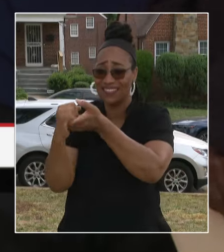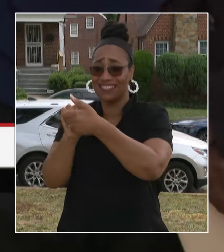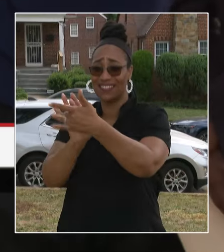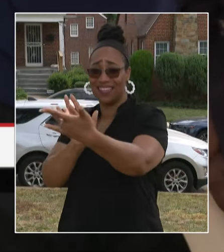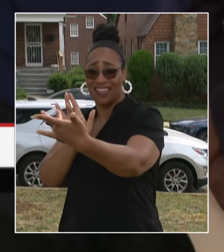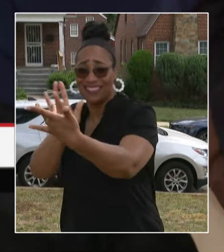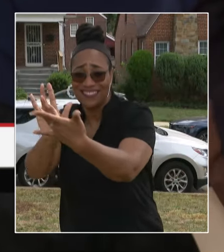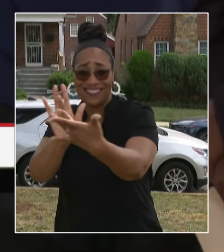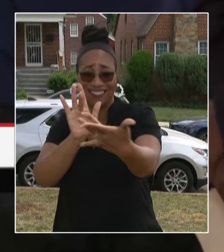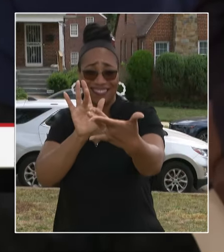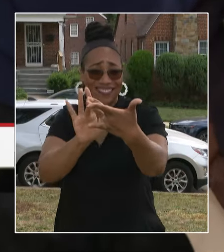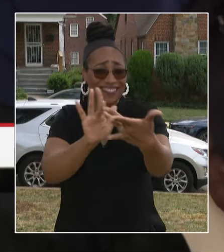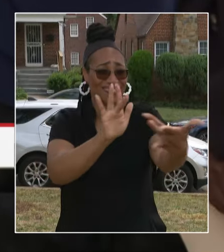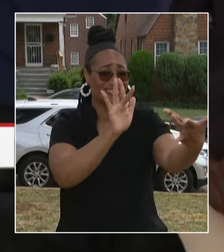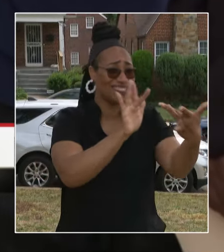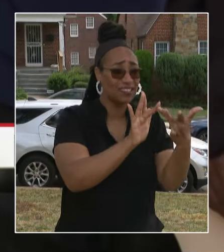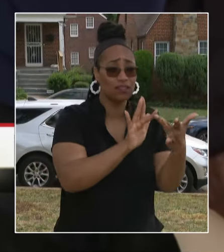harmony for all.